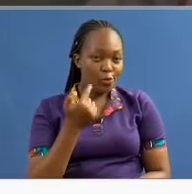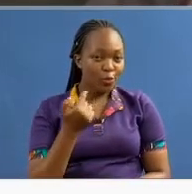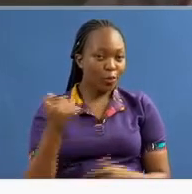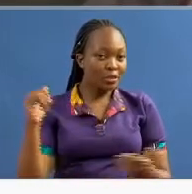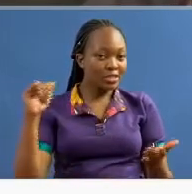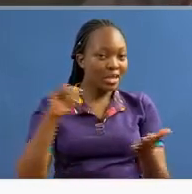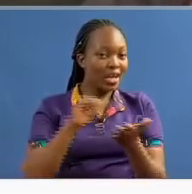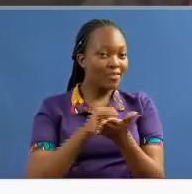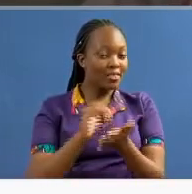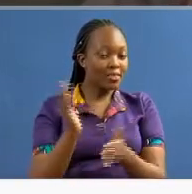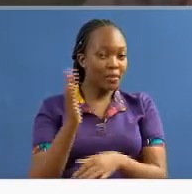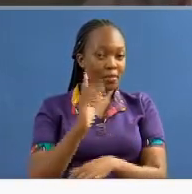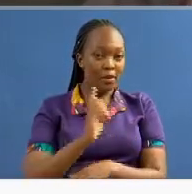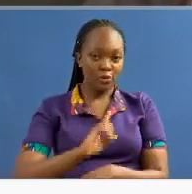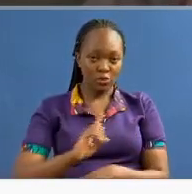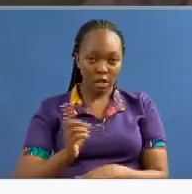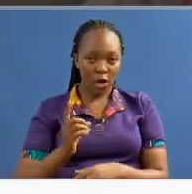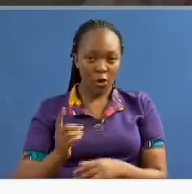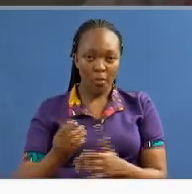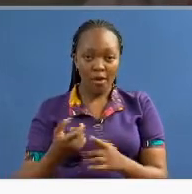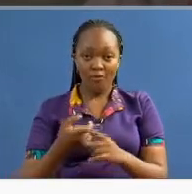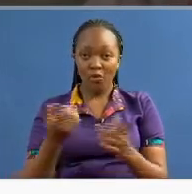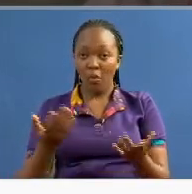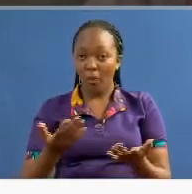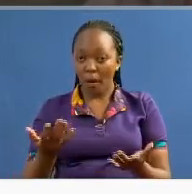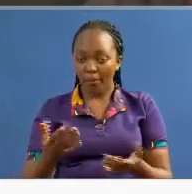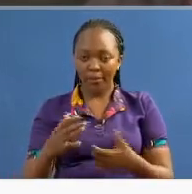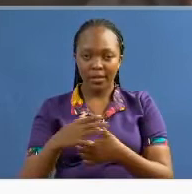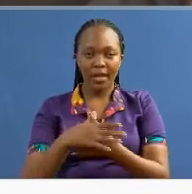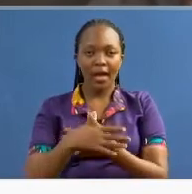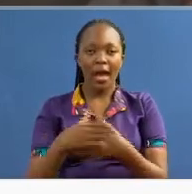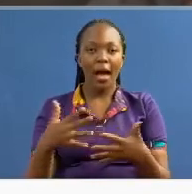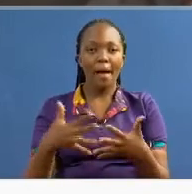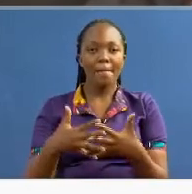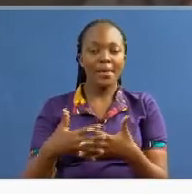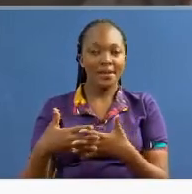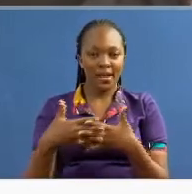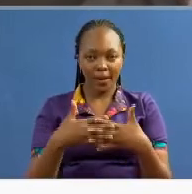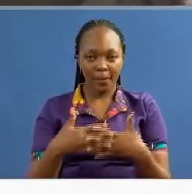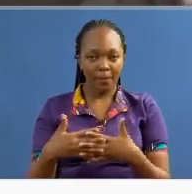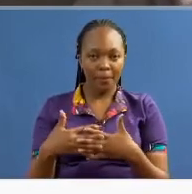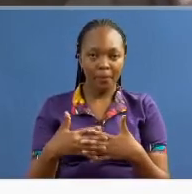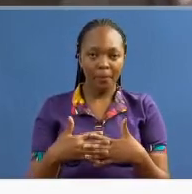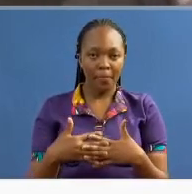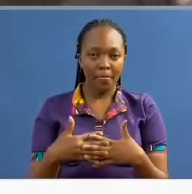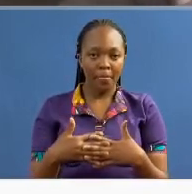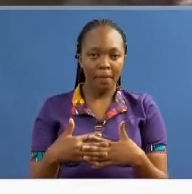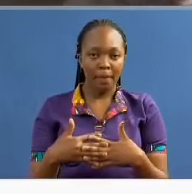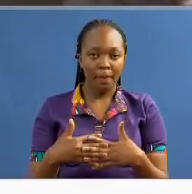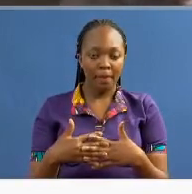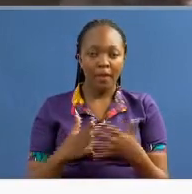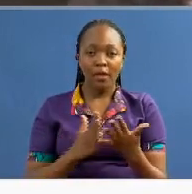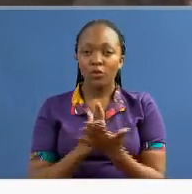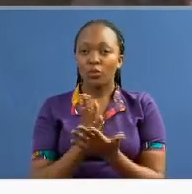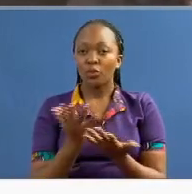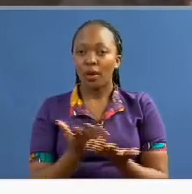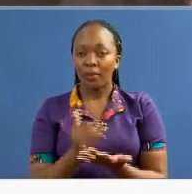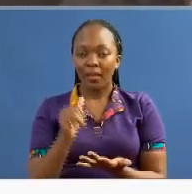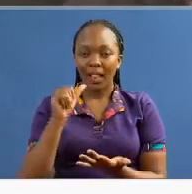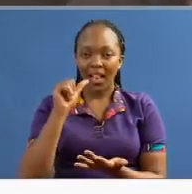Nairobi, returning from the United States of America via London,